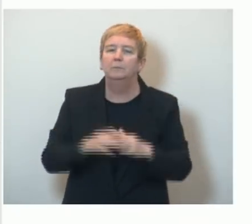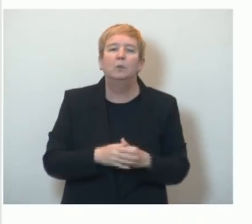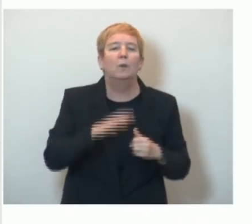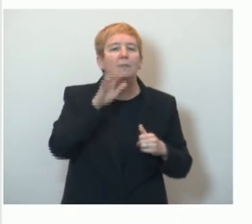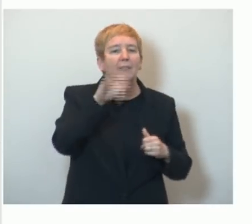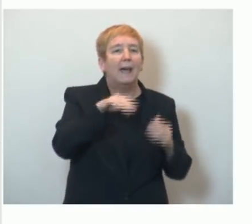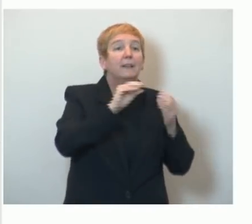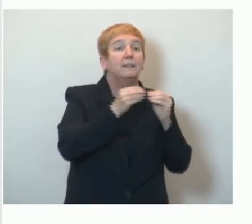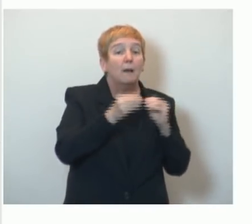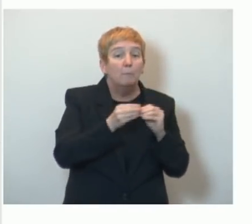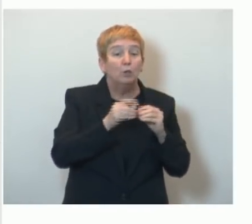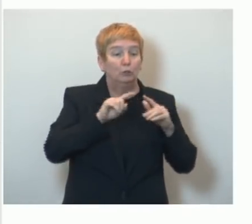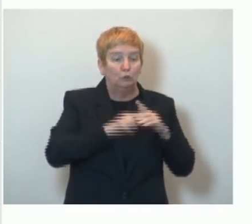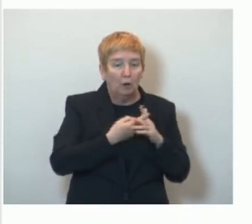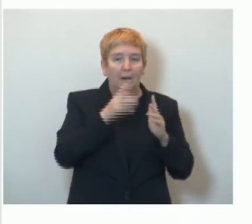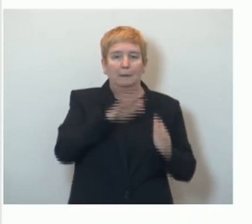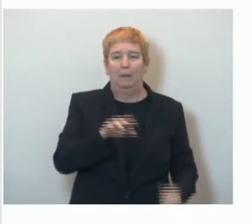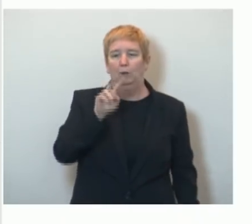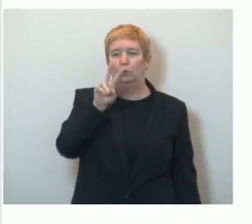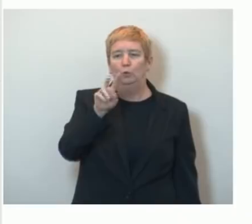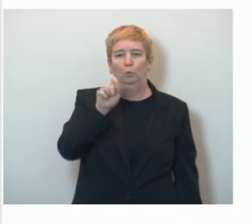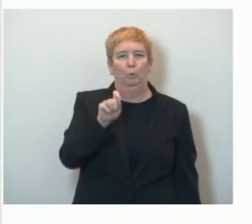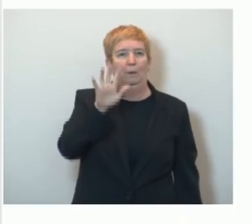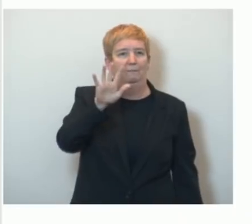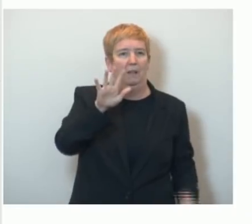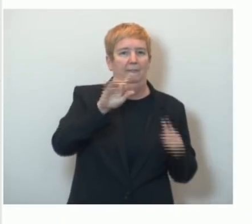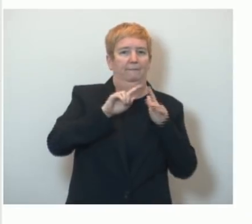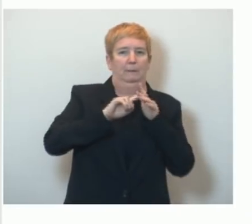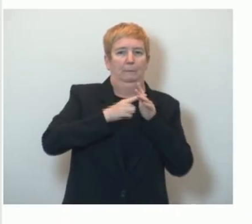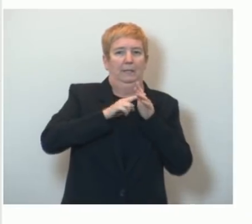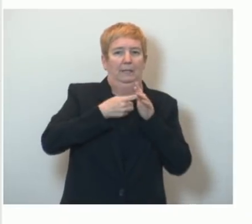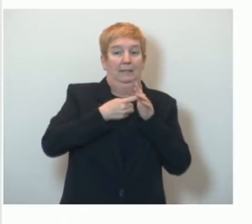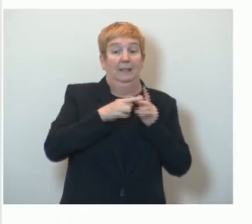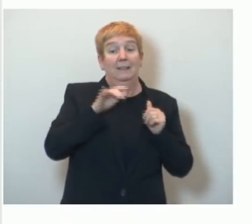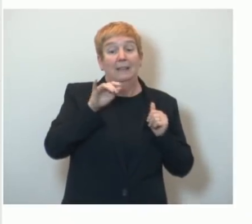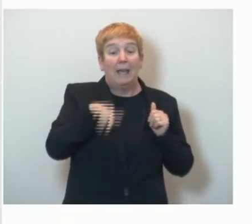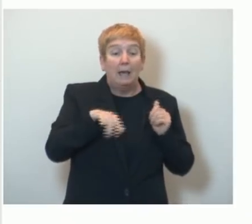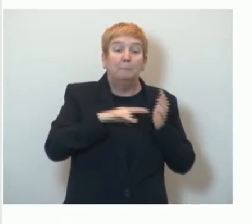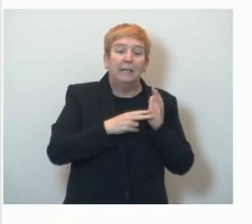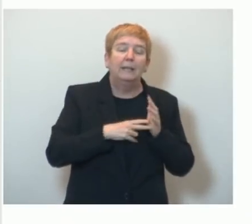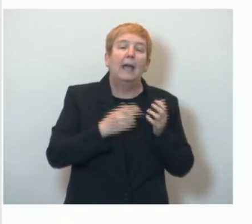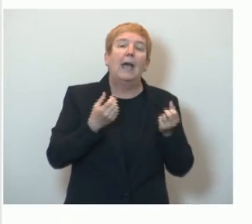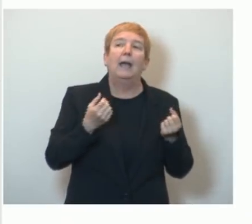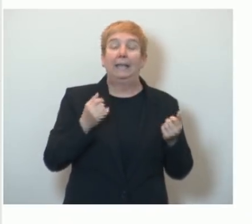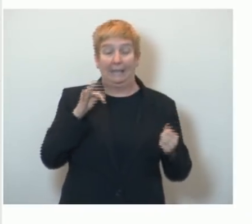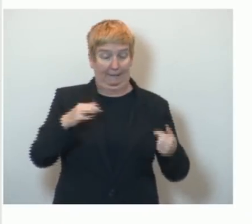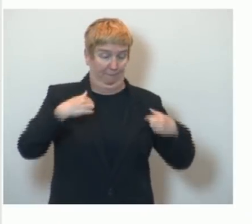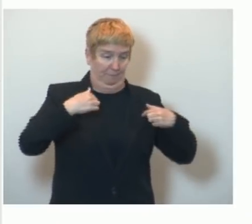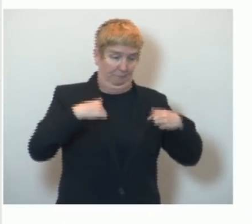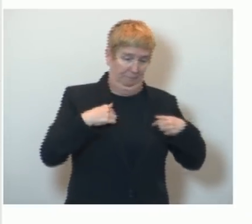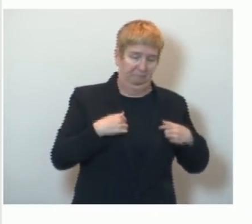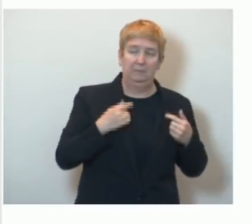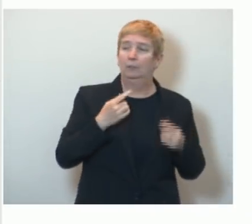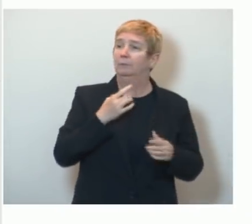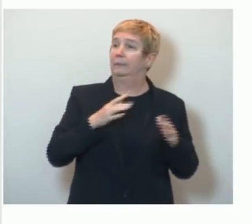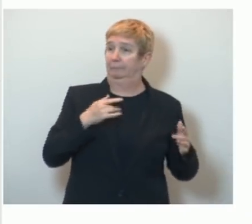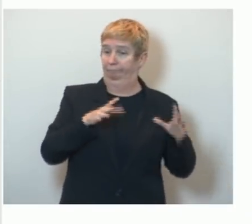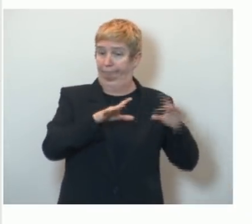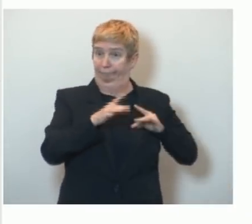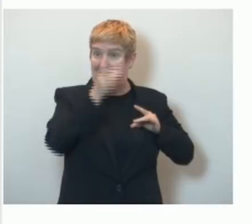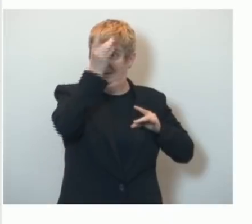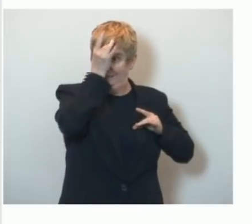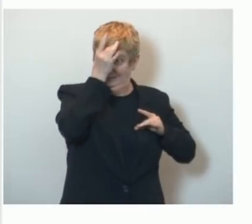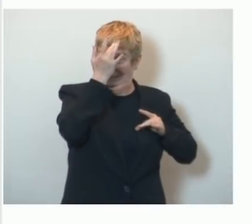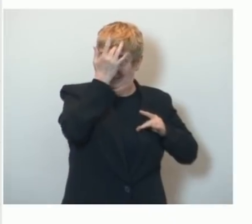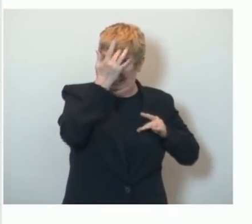started about 2.5 at the very beginning. It's the number of people that the average person infects. So